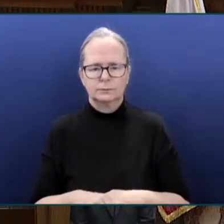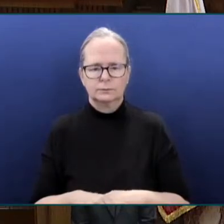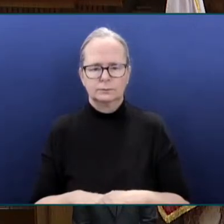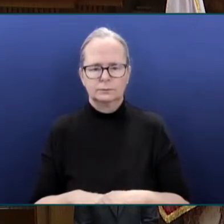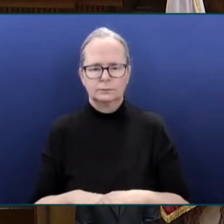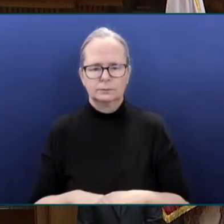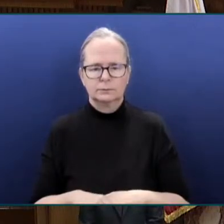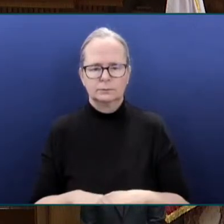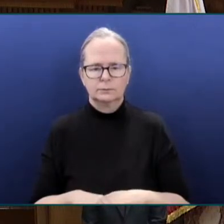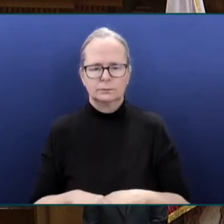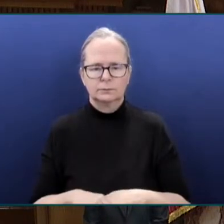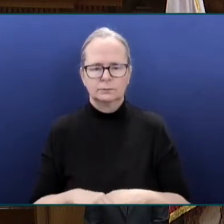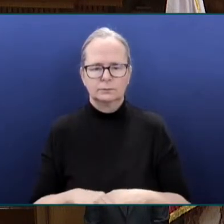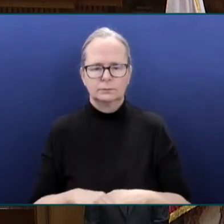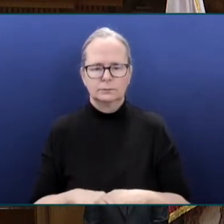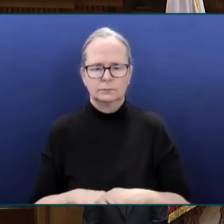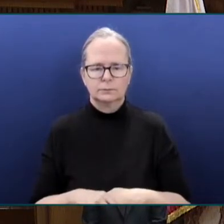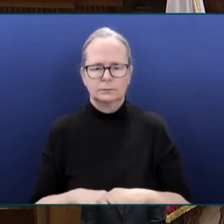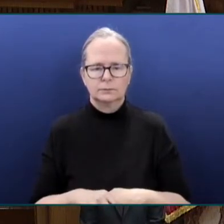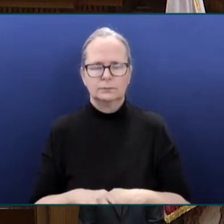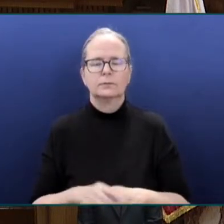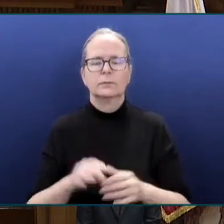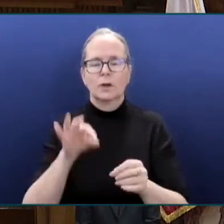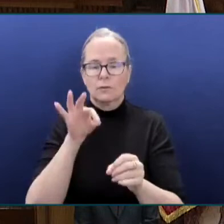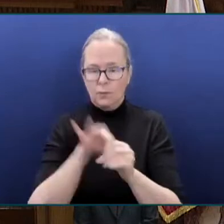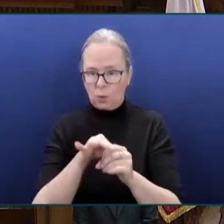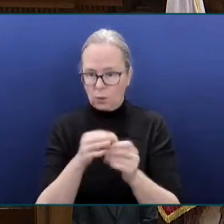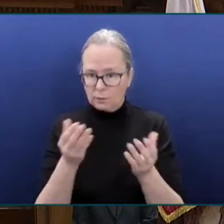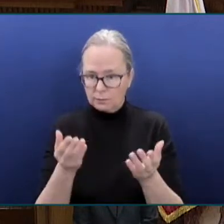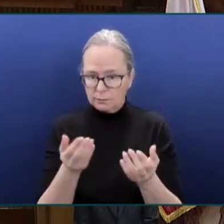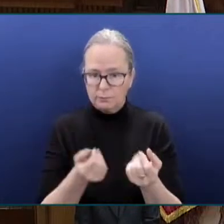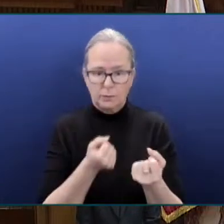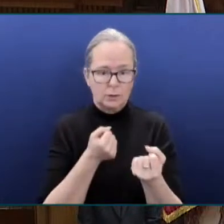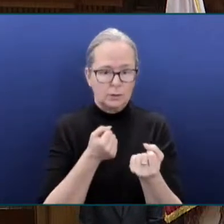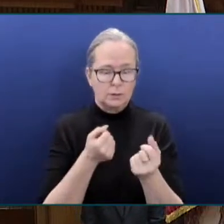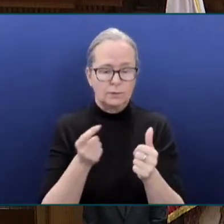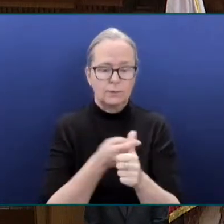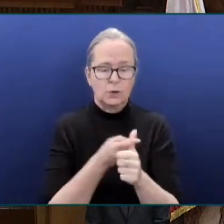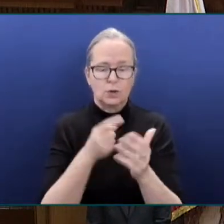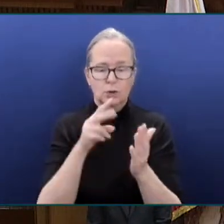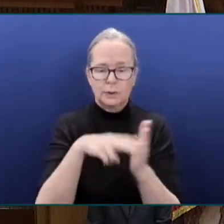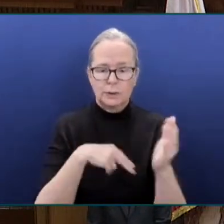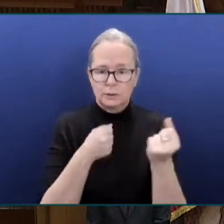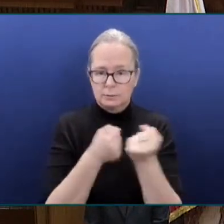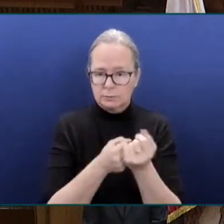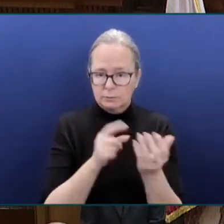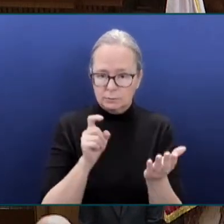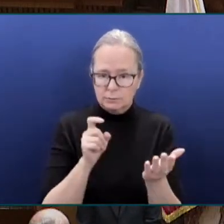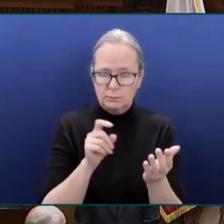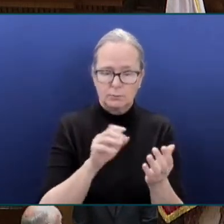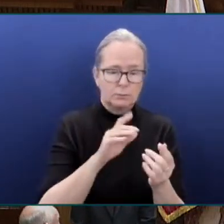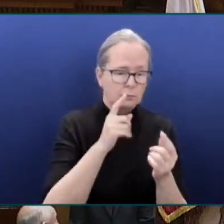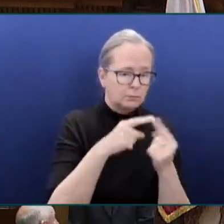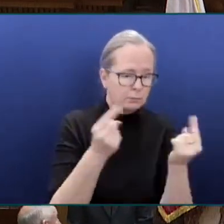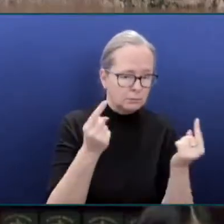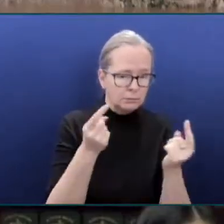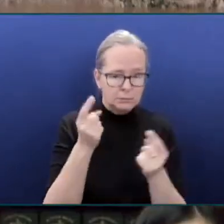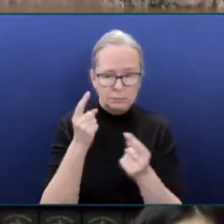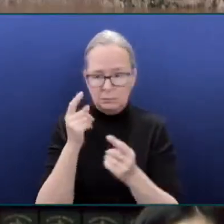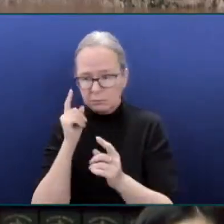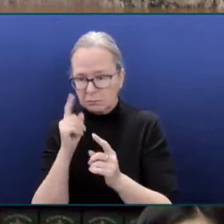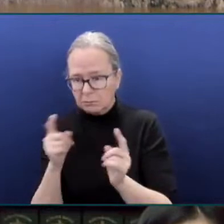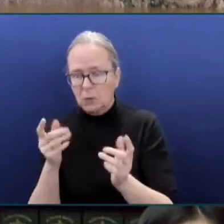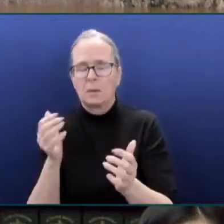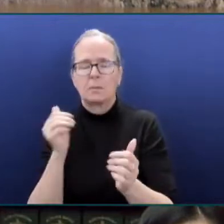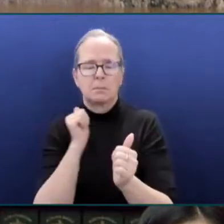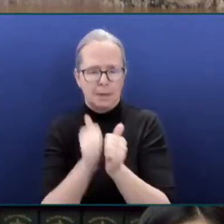Question is the first reading of the bill. All those in favor indicate aye. Aye. Opposed? Motion carried. The Minister. Thank you, Honourable Speaker. I move that bill be placed on orders